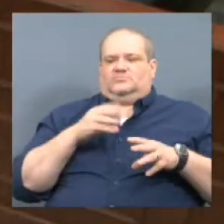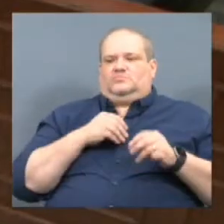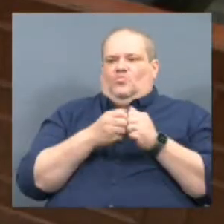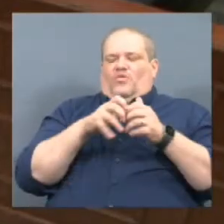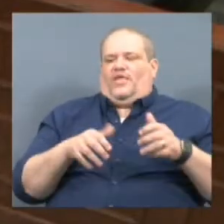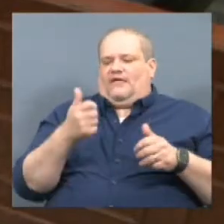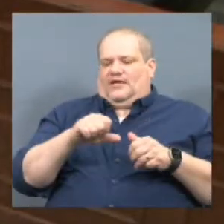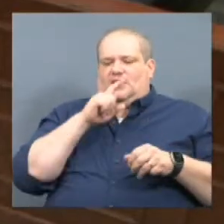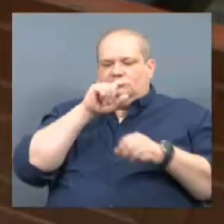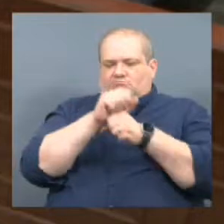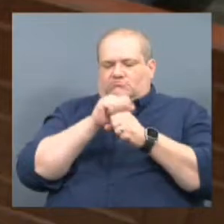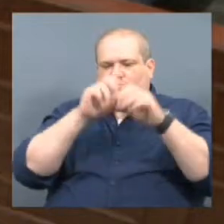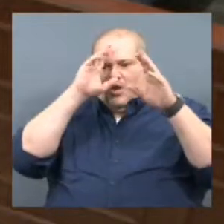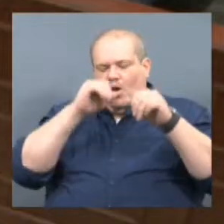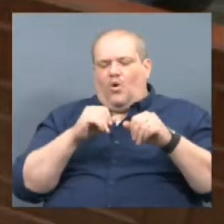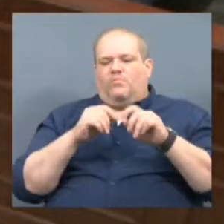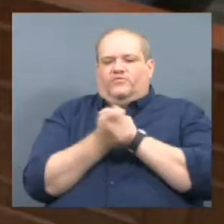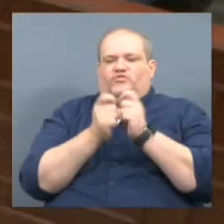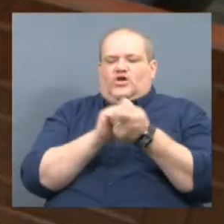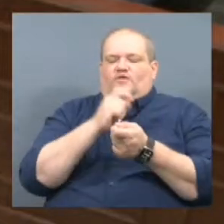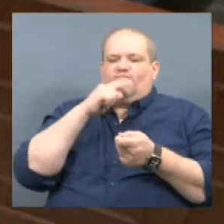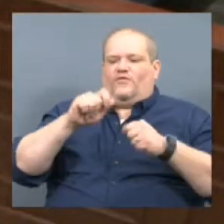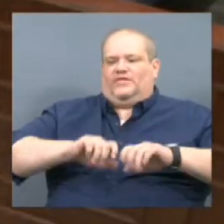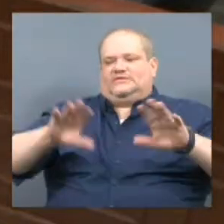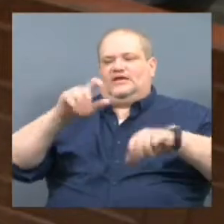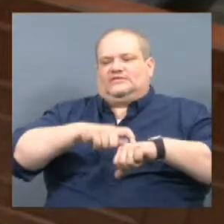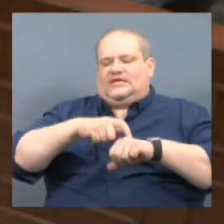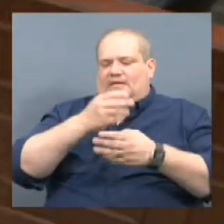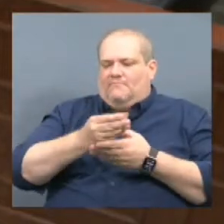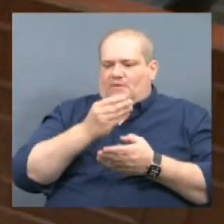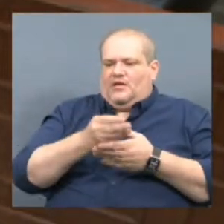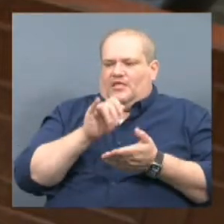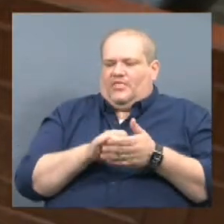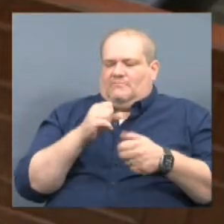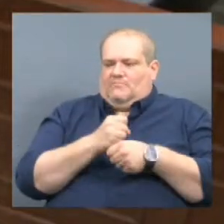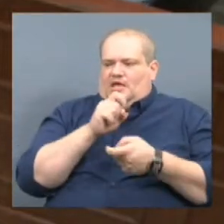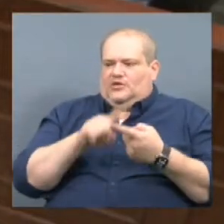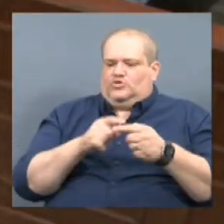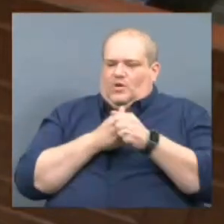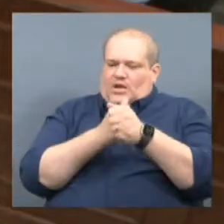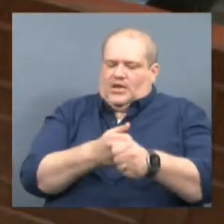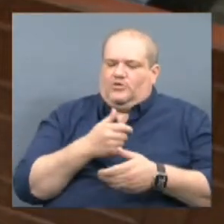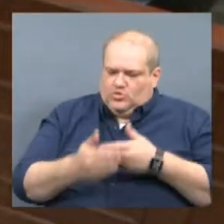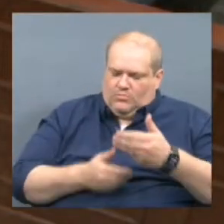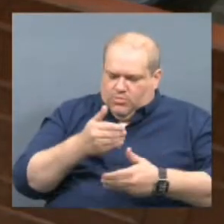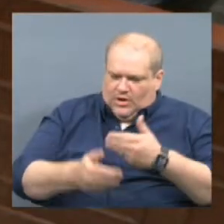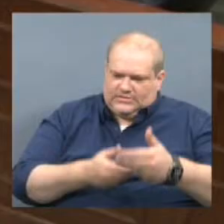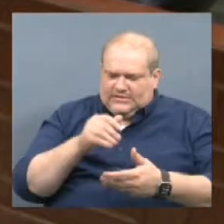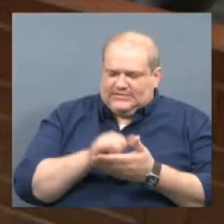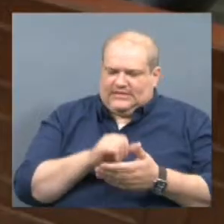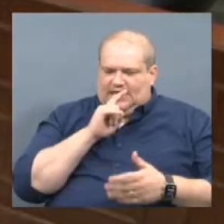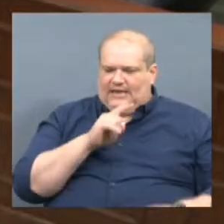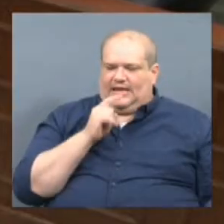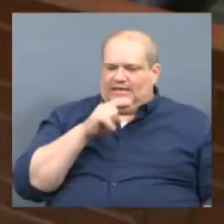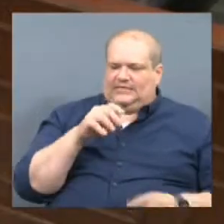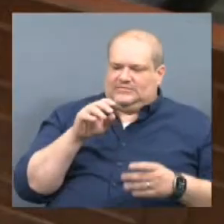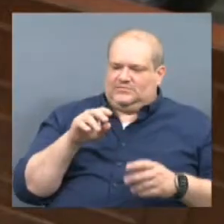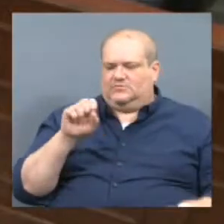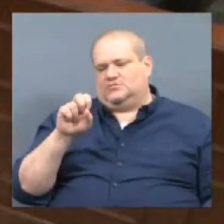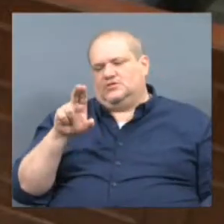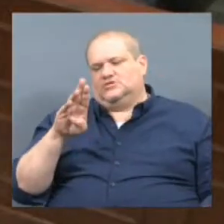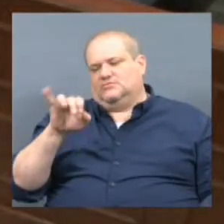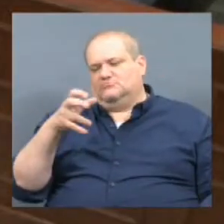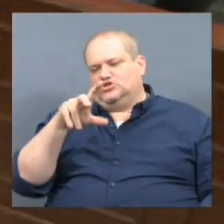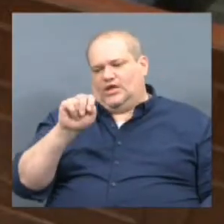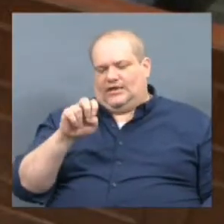any legitimate hope of recourse for the sacrifice of time and money they have made in order to adhere to a process that is inherently subjective